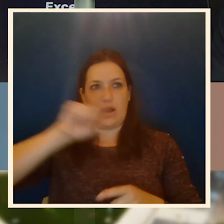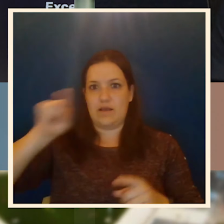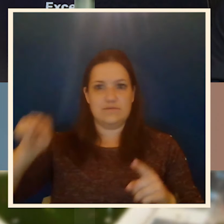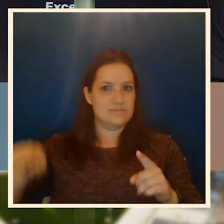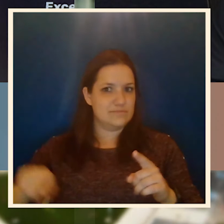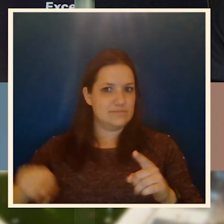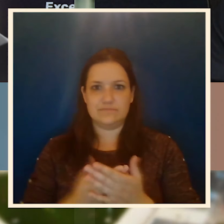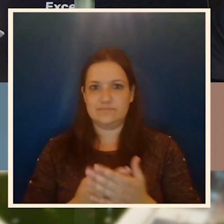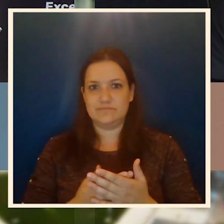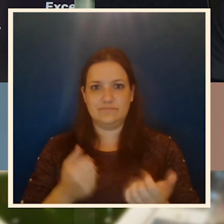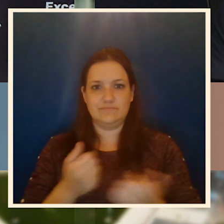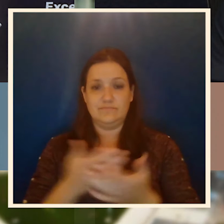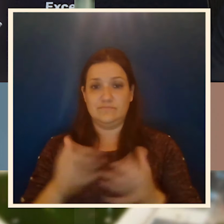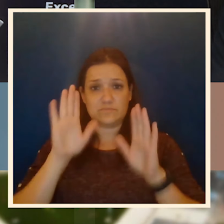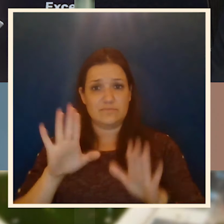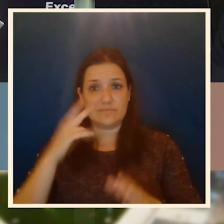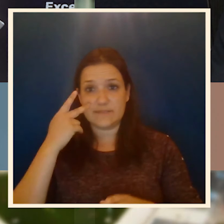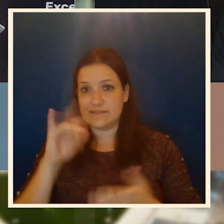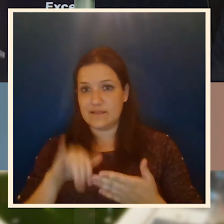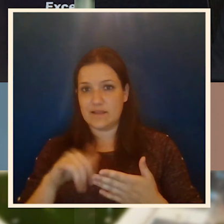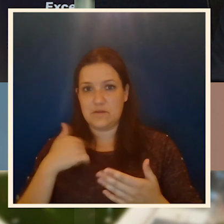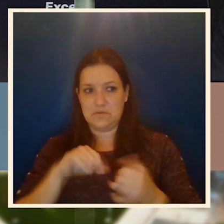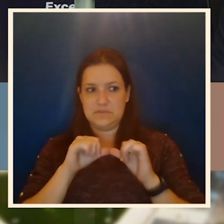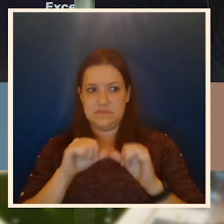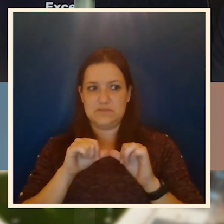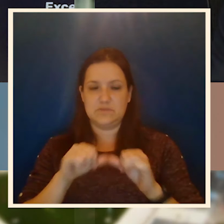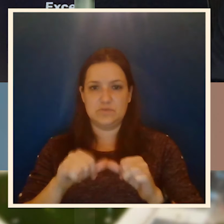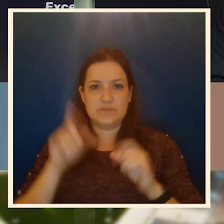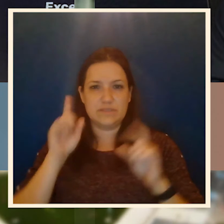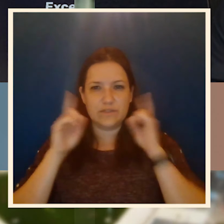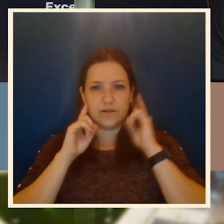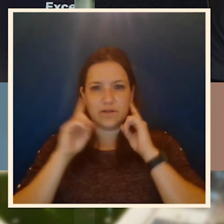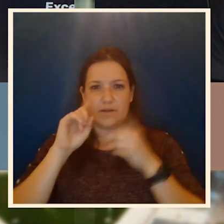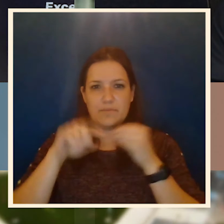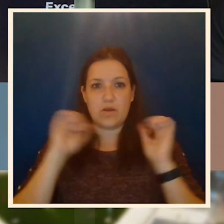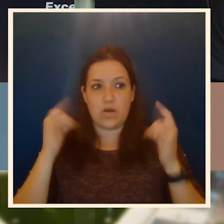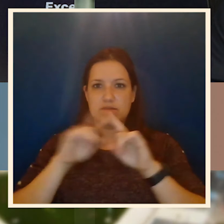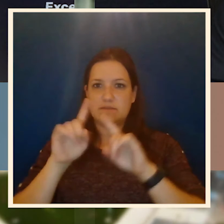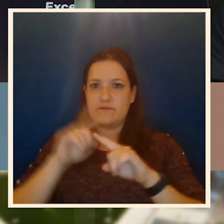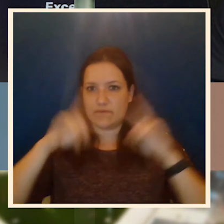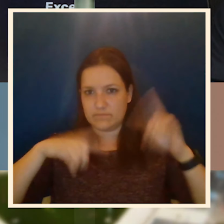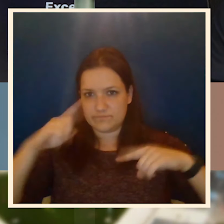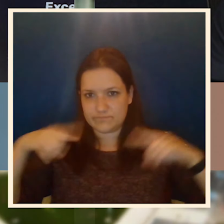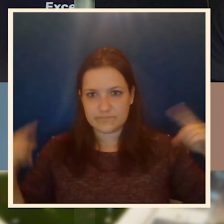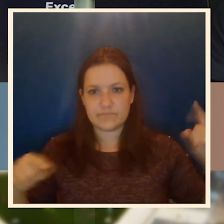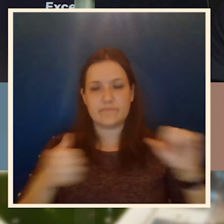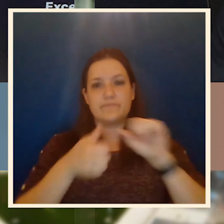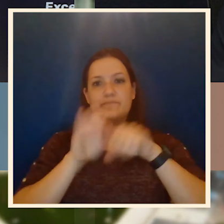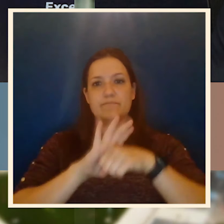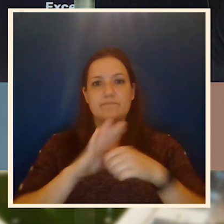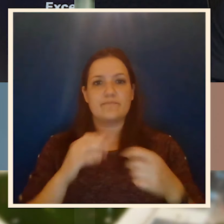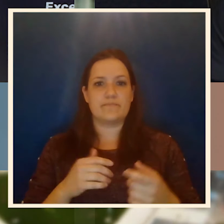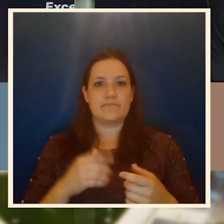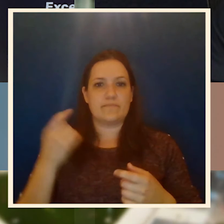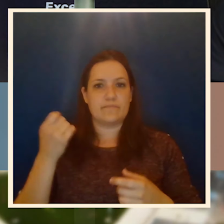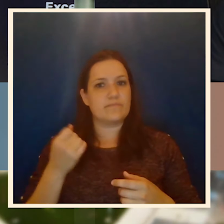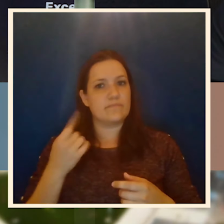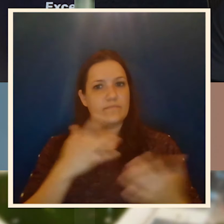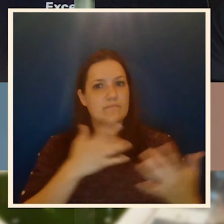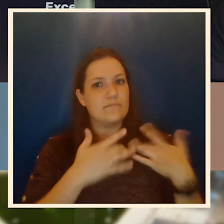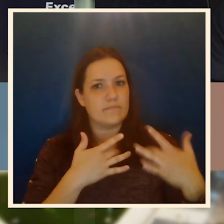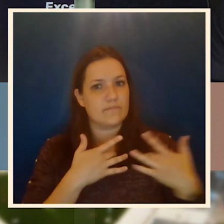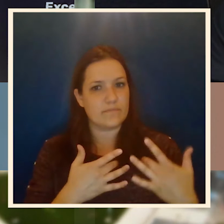very first COVID patient. We almost have come that full circle, and that's wonderful to see. And we continue to